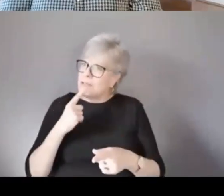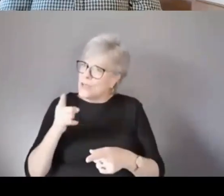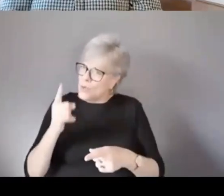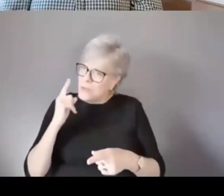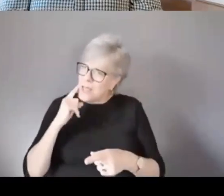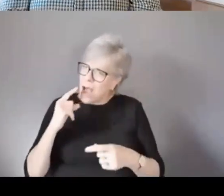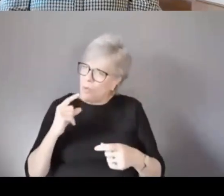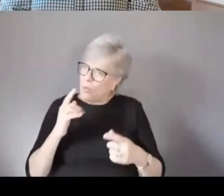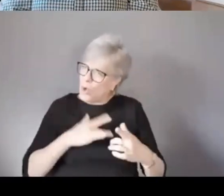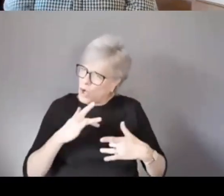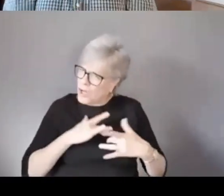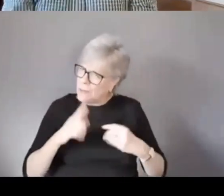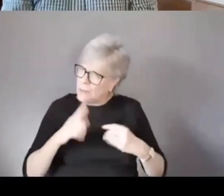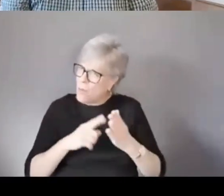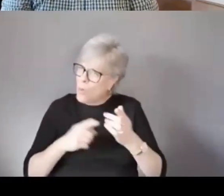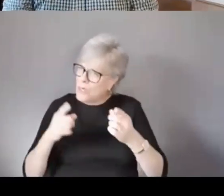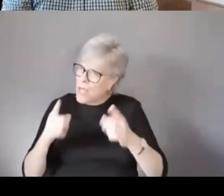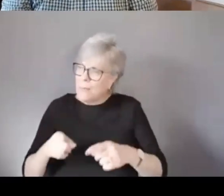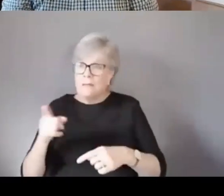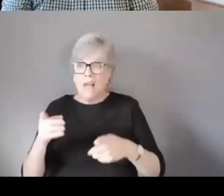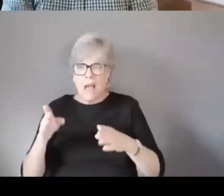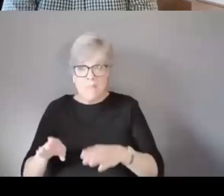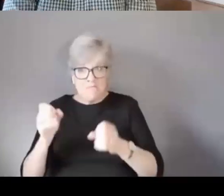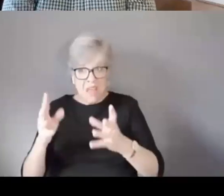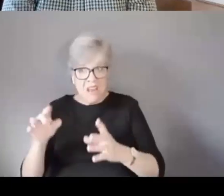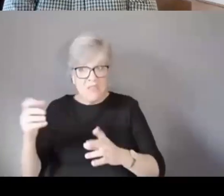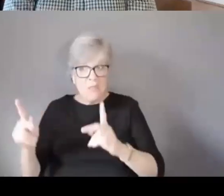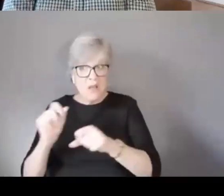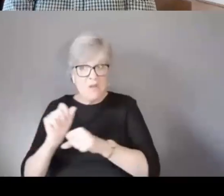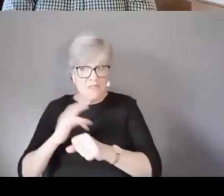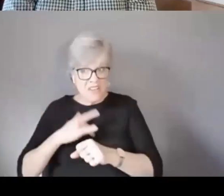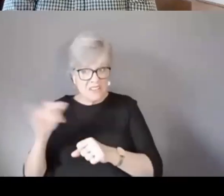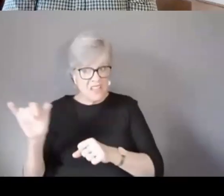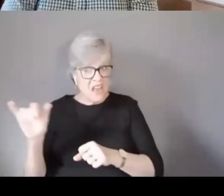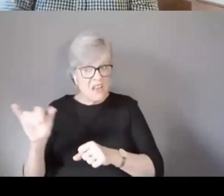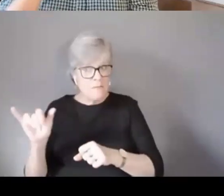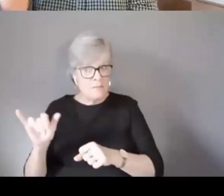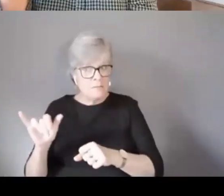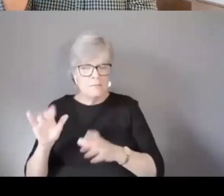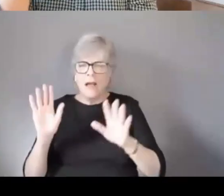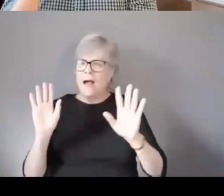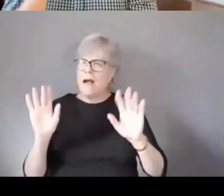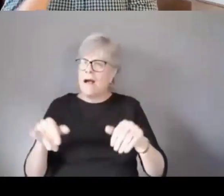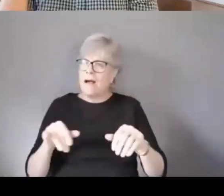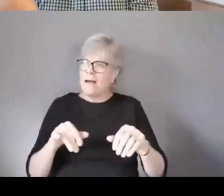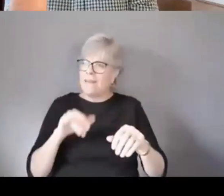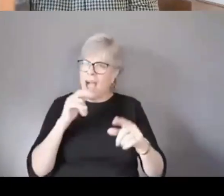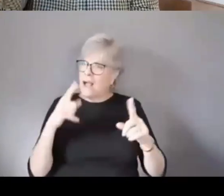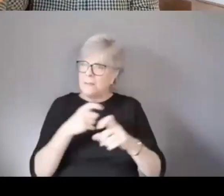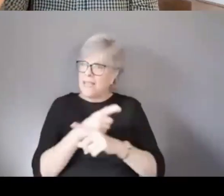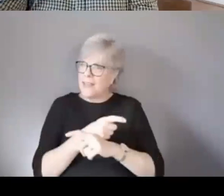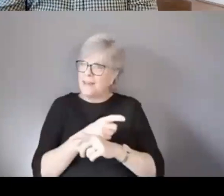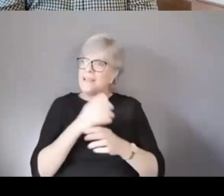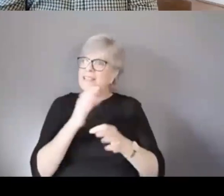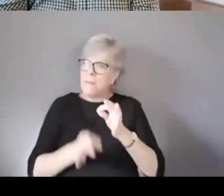I bet there's lots of other people that work with you that might feel the same way. It's very simple statements. They're not overly complicated, but just